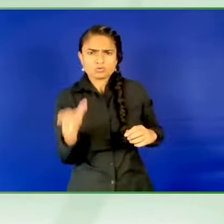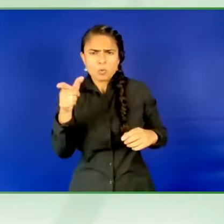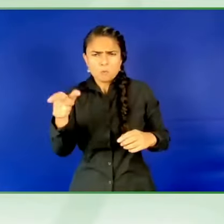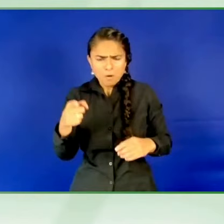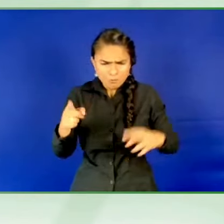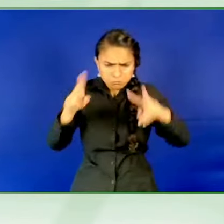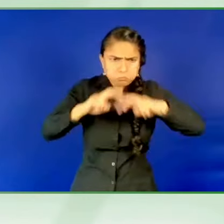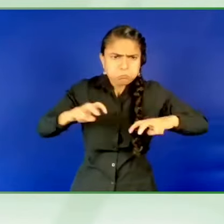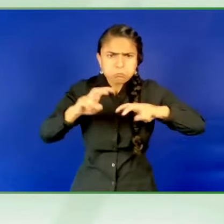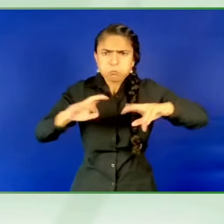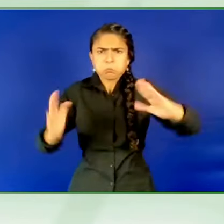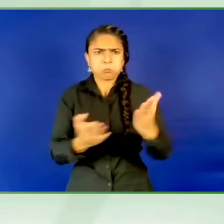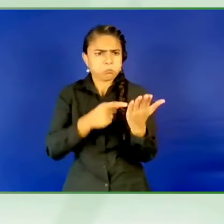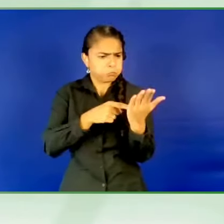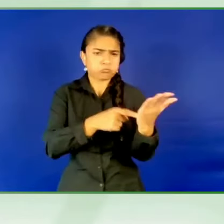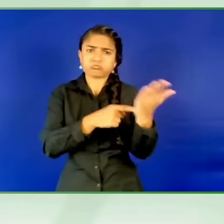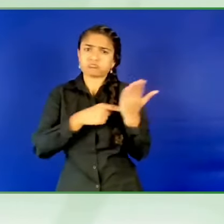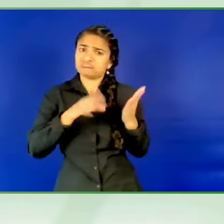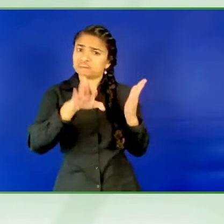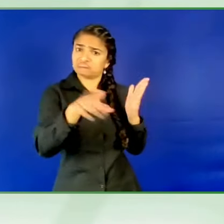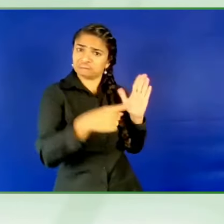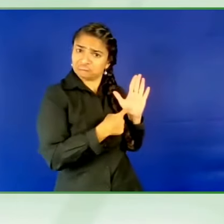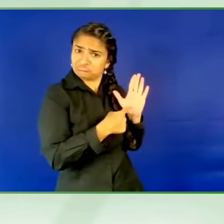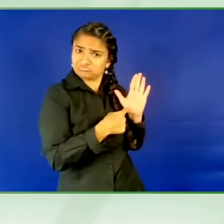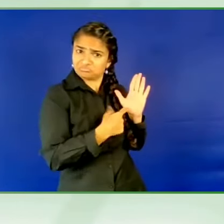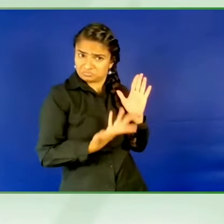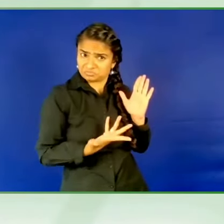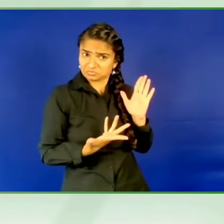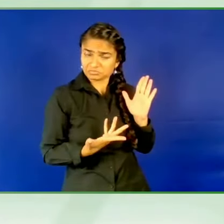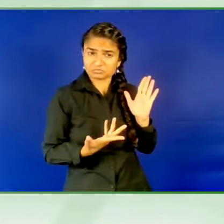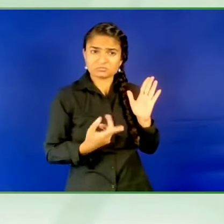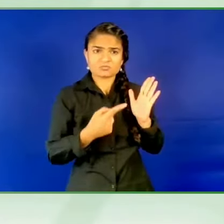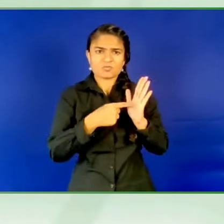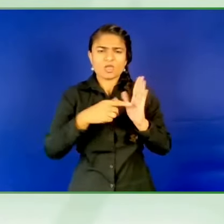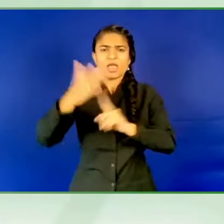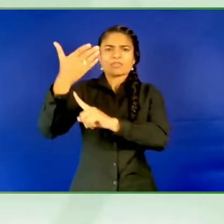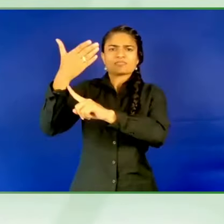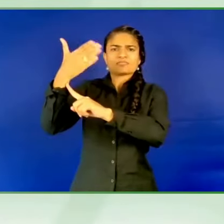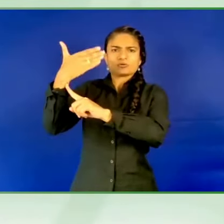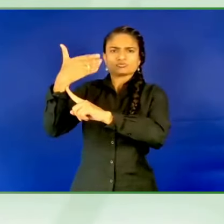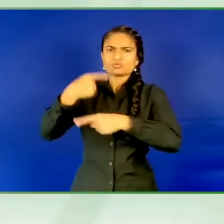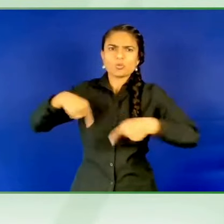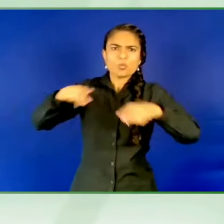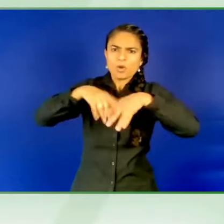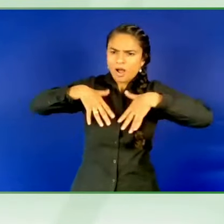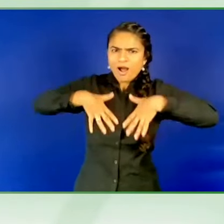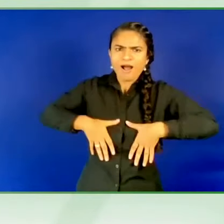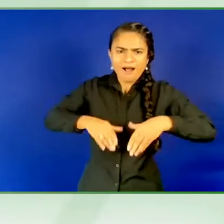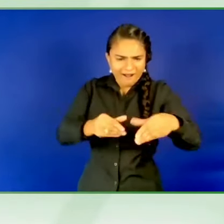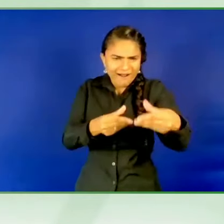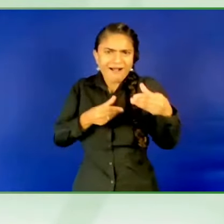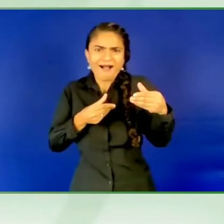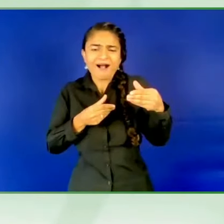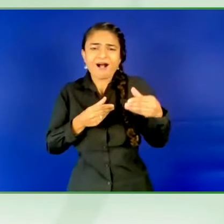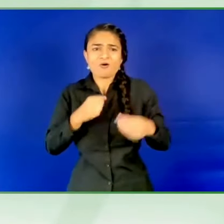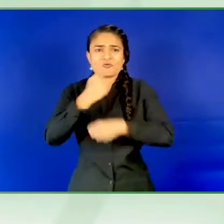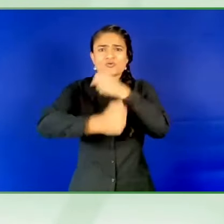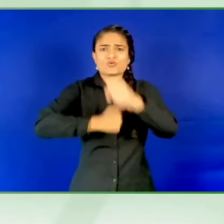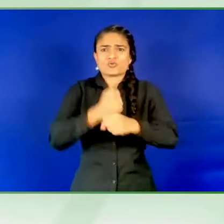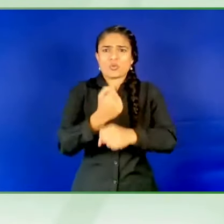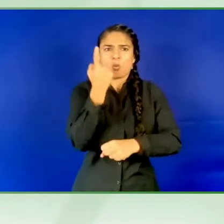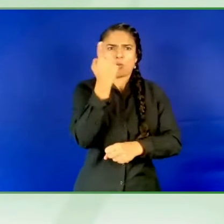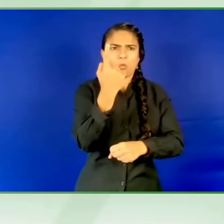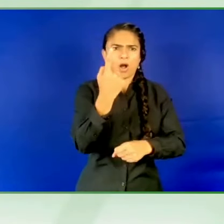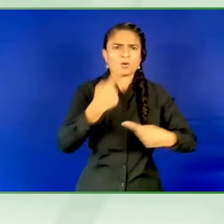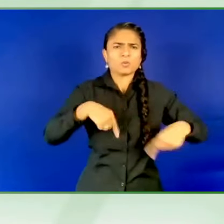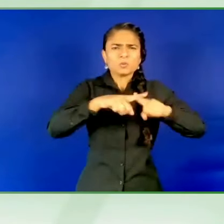10 different events along Chile using the device, inviting people with disabilities, but everyone else could hear that device also. Here